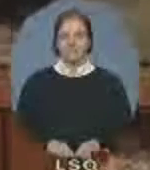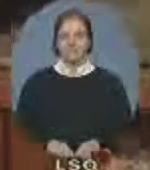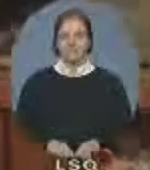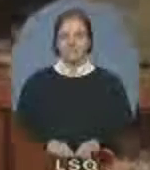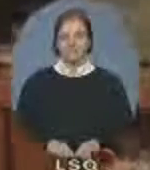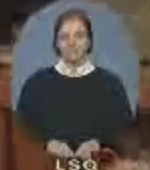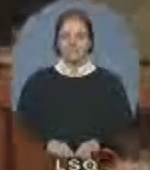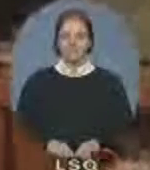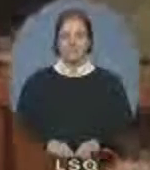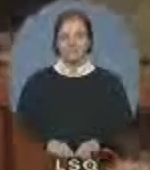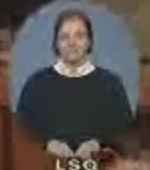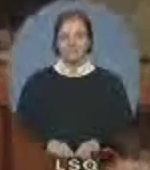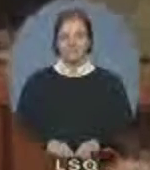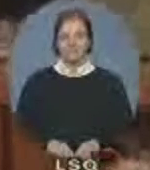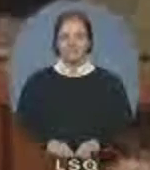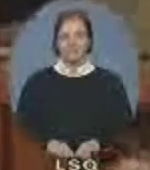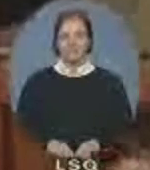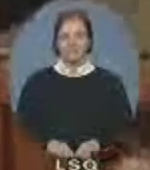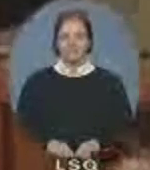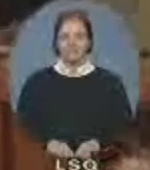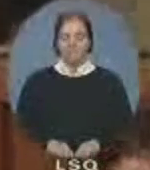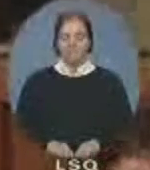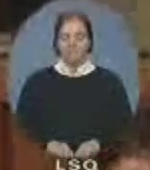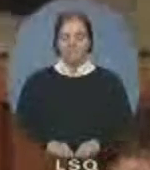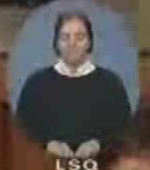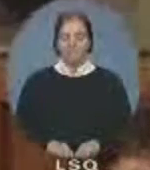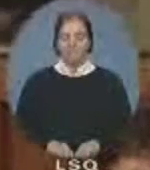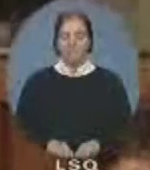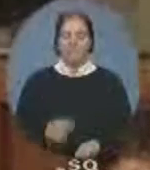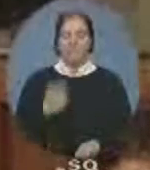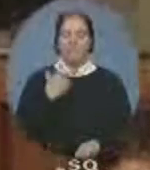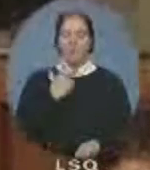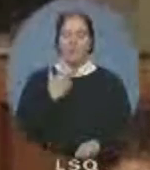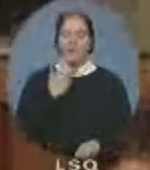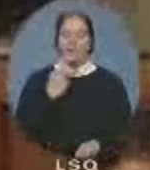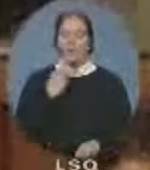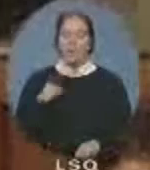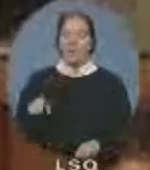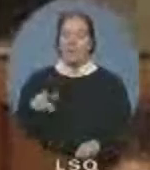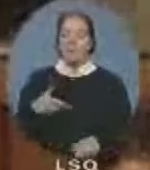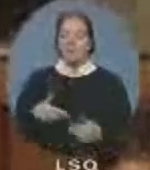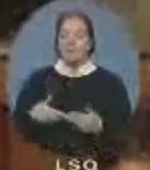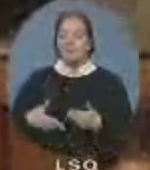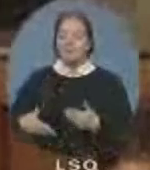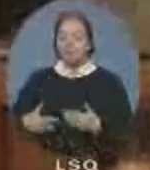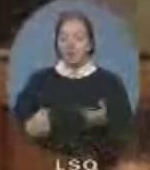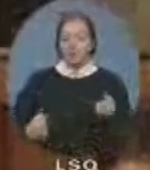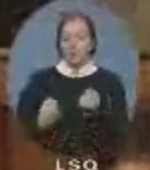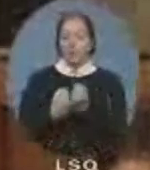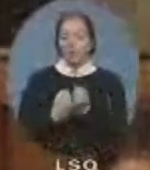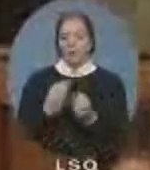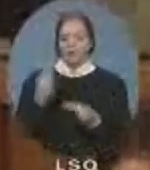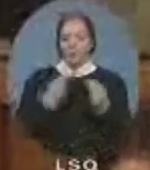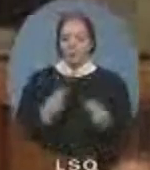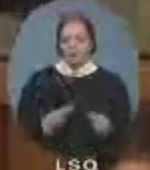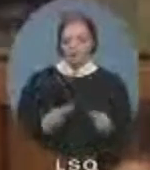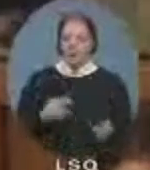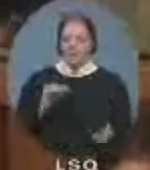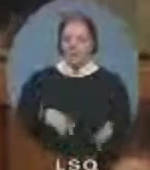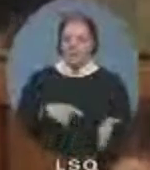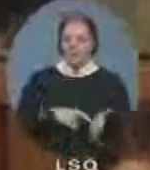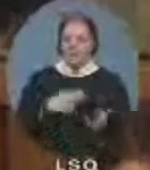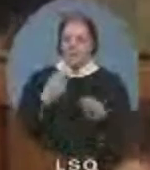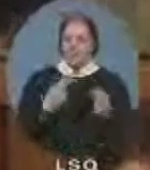that the Liberals are supporting this week's budget. It continues to give billions of dollars in corporate tax giveaways to the big banks and big polluters